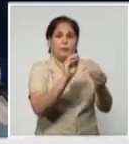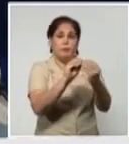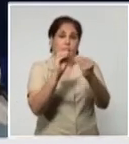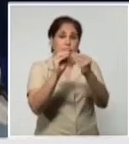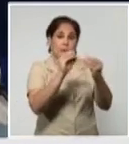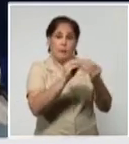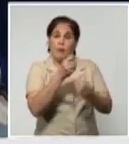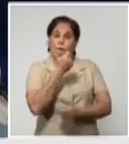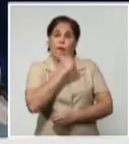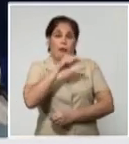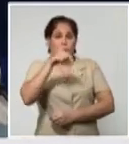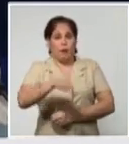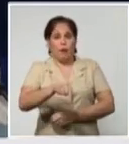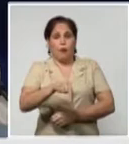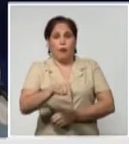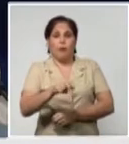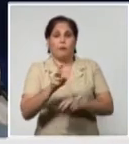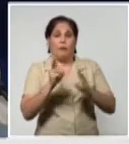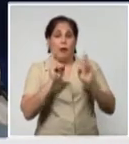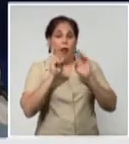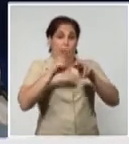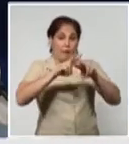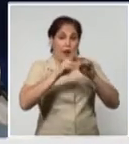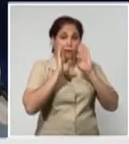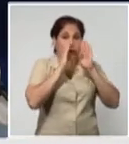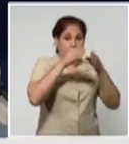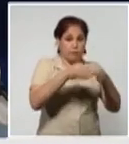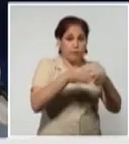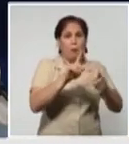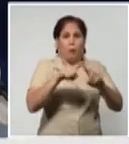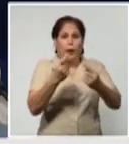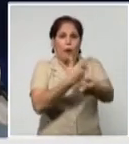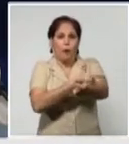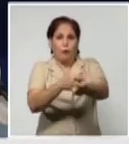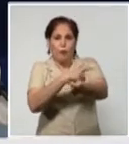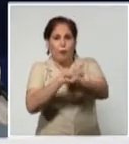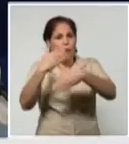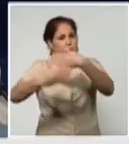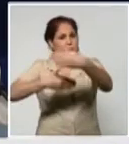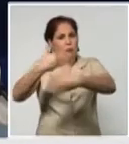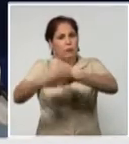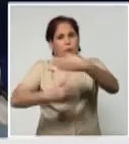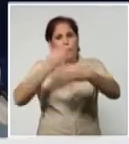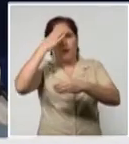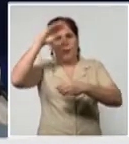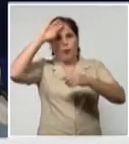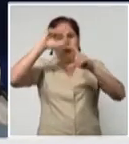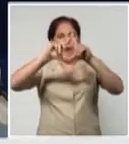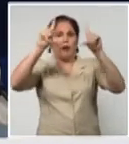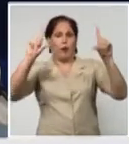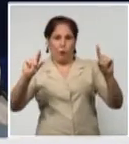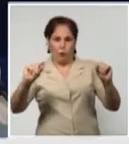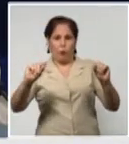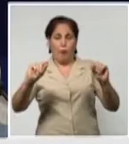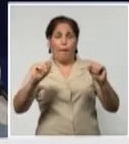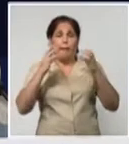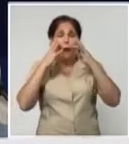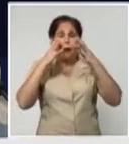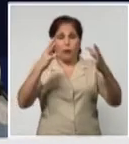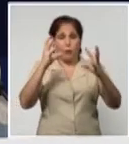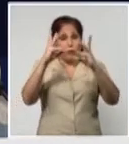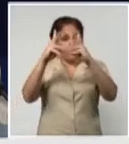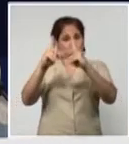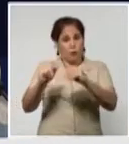of contacts and suspected cases. However, samples of all provinces were studied. The